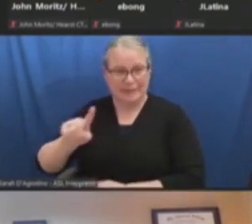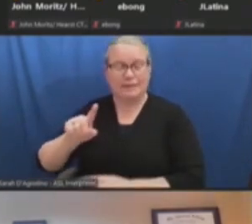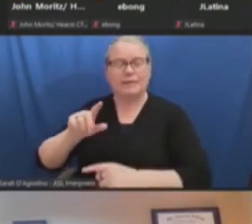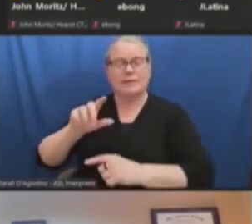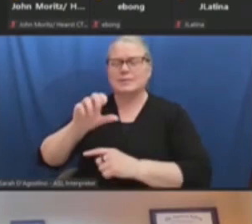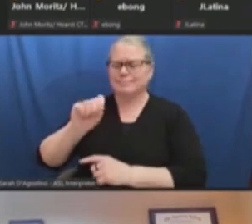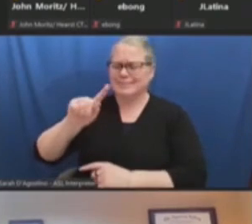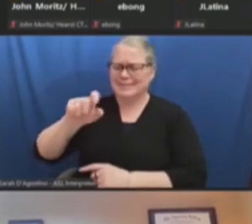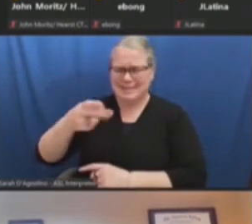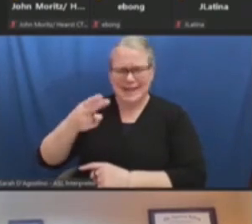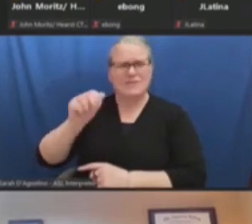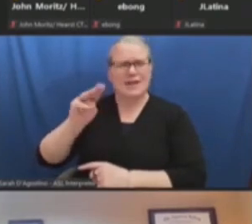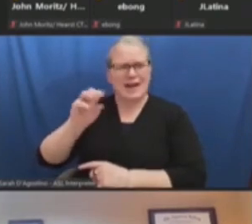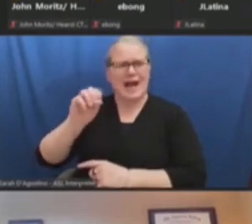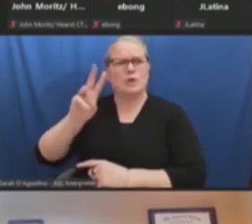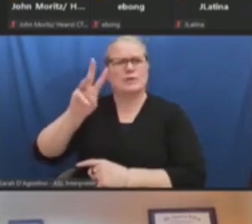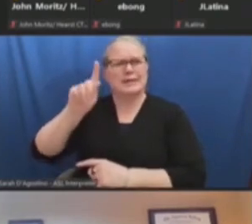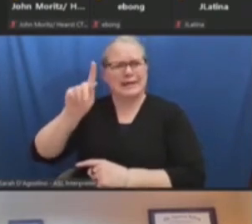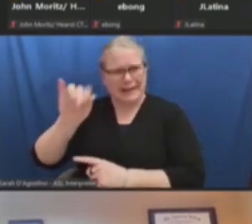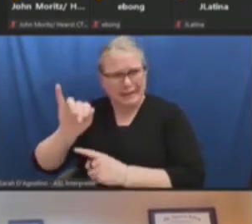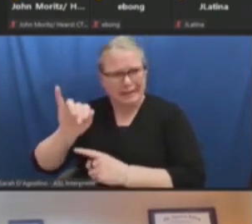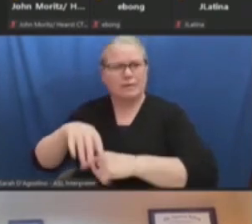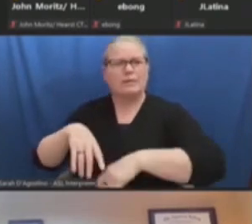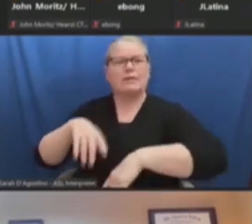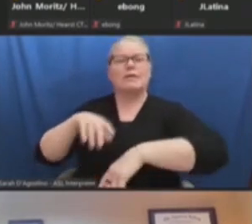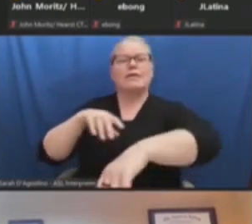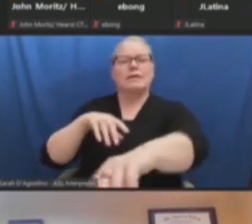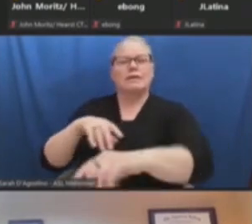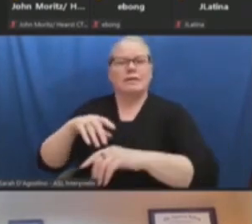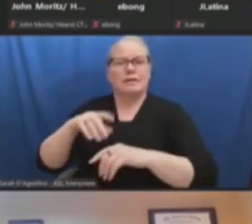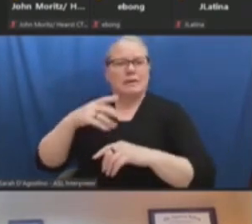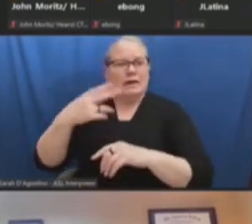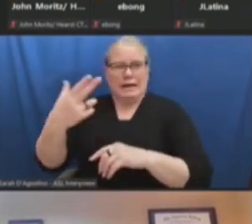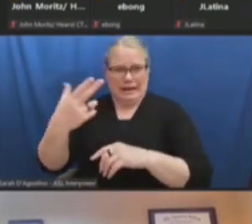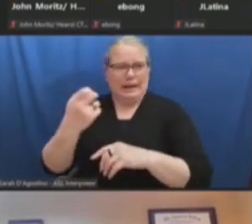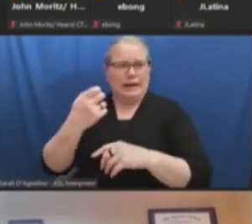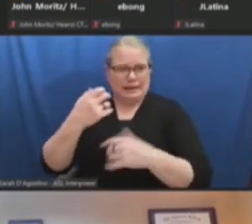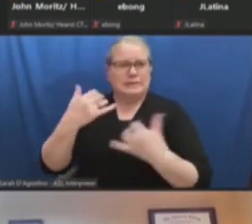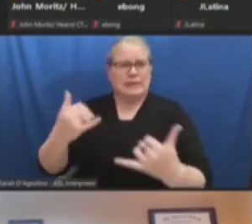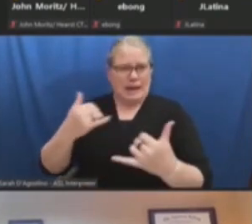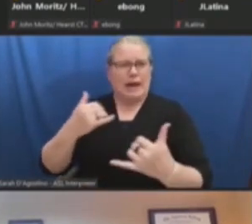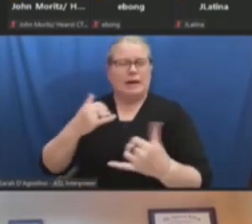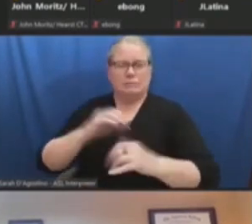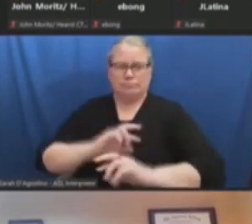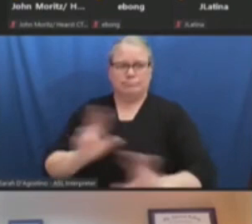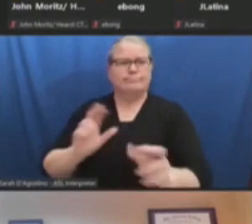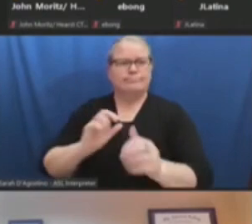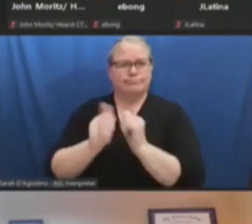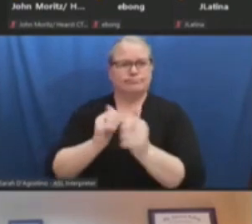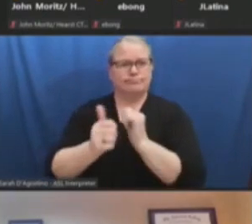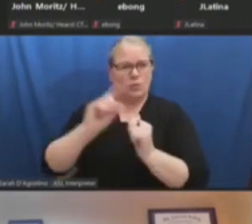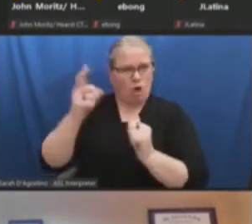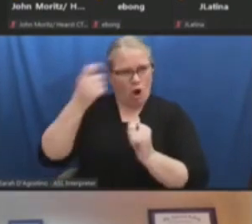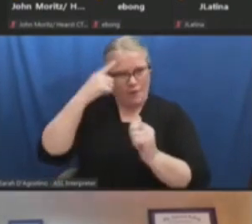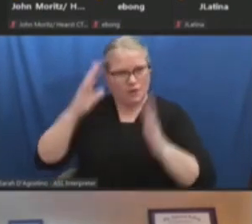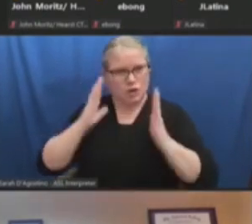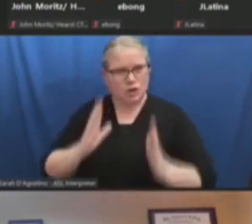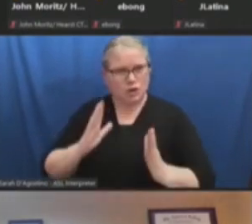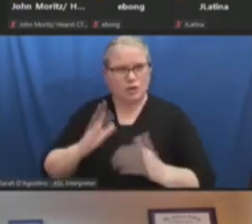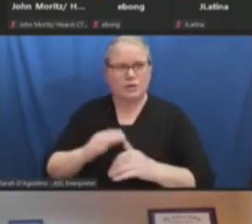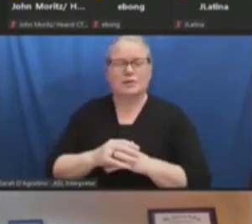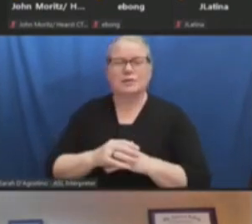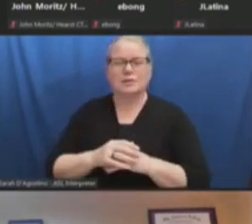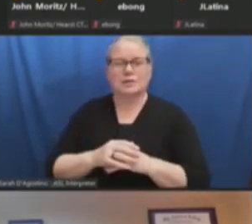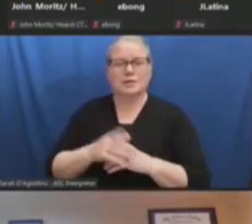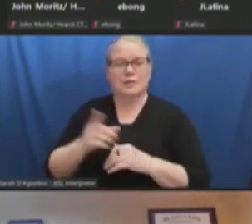speculation. He's in the race. You didn't seem too fazed by the prospects yesterday when we asked you